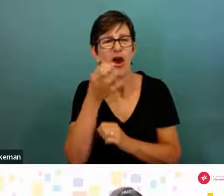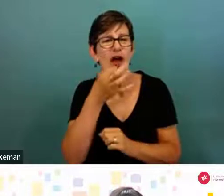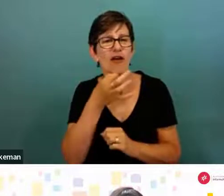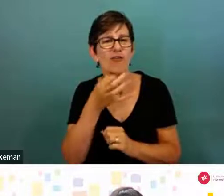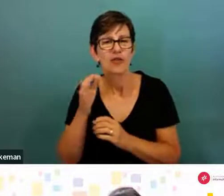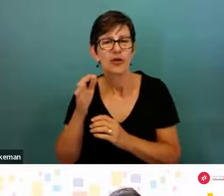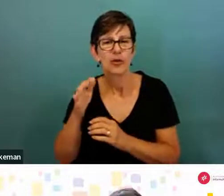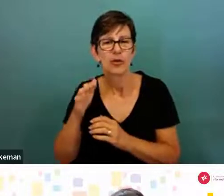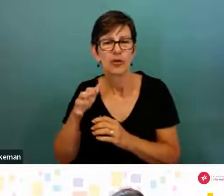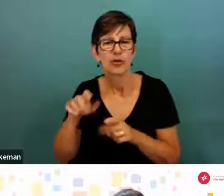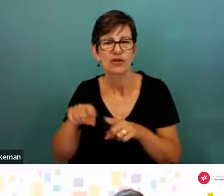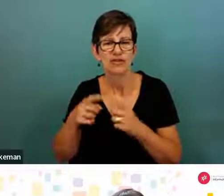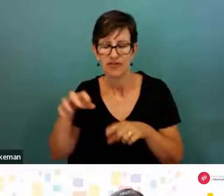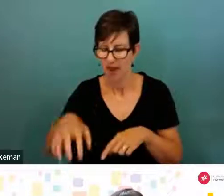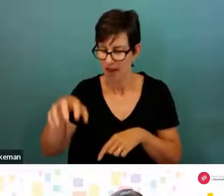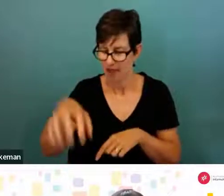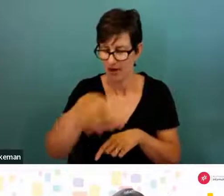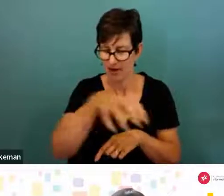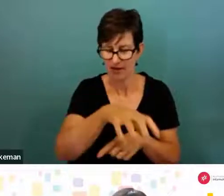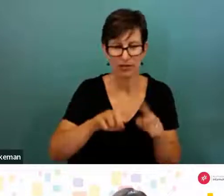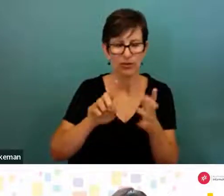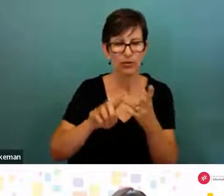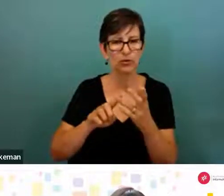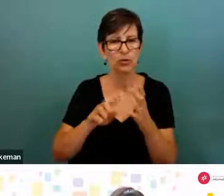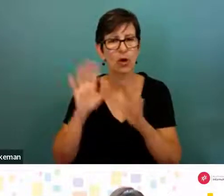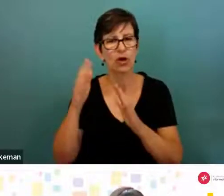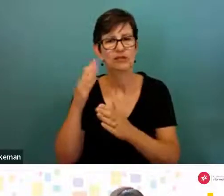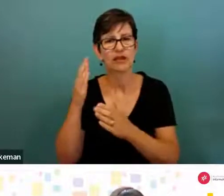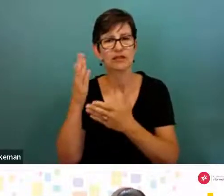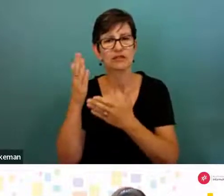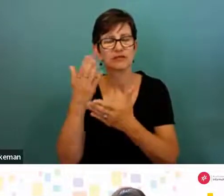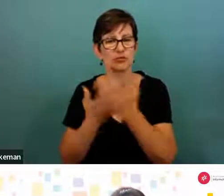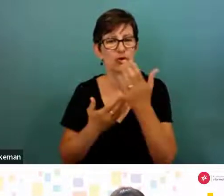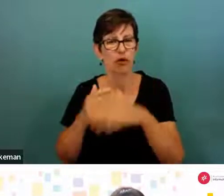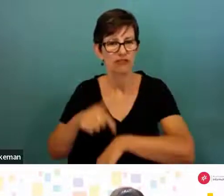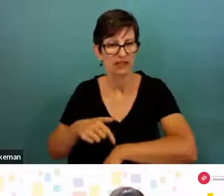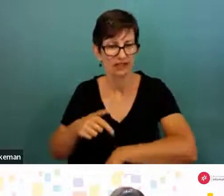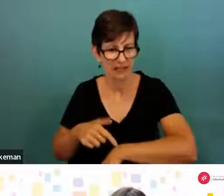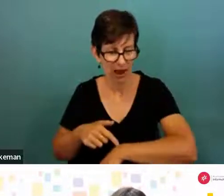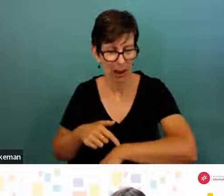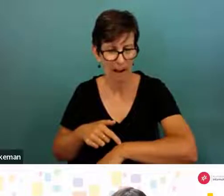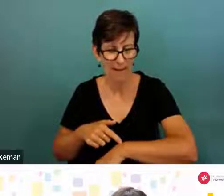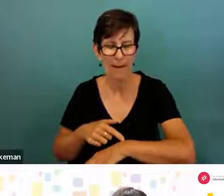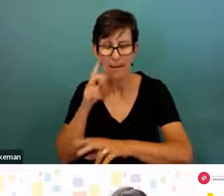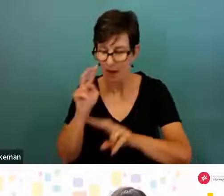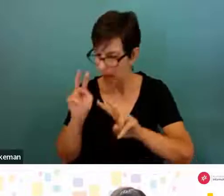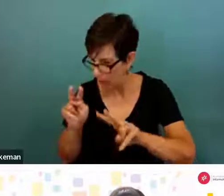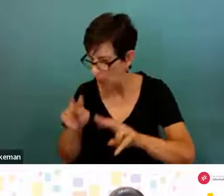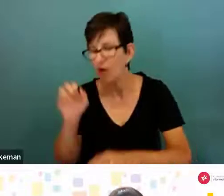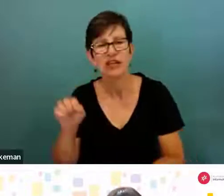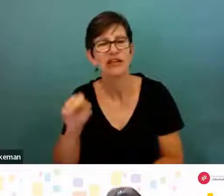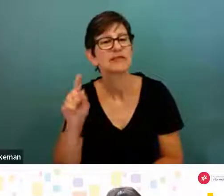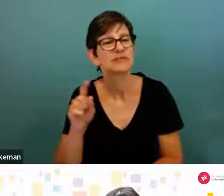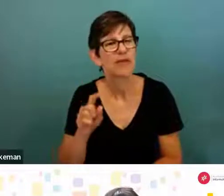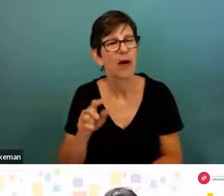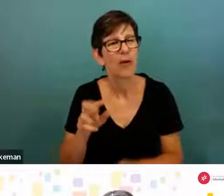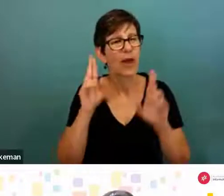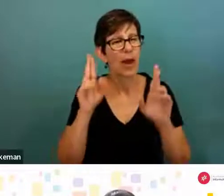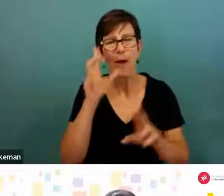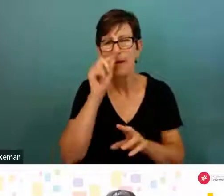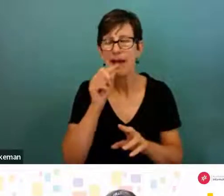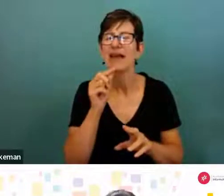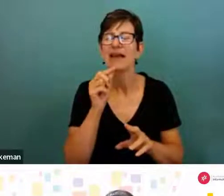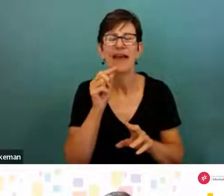Auslan Storytimes and everyone across Australia looking at those, but that everybody will be able to start creating